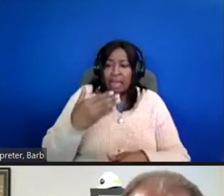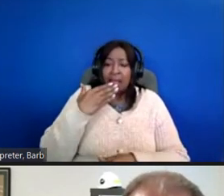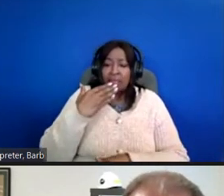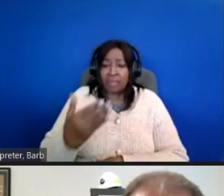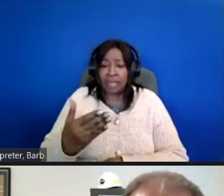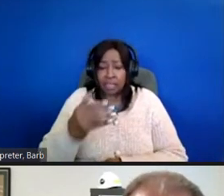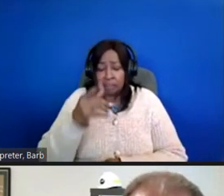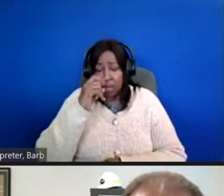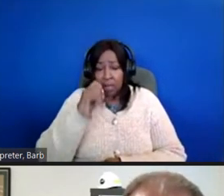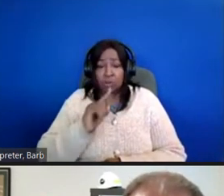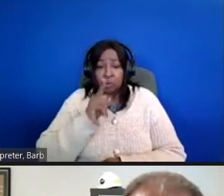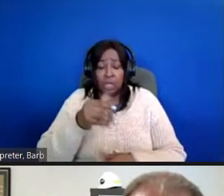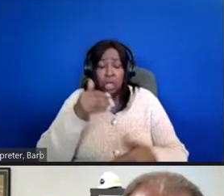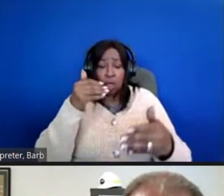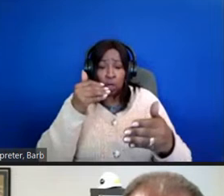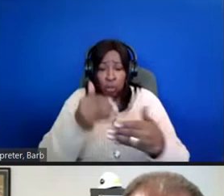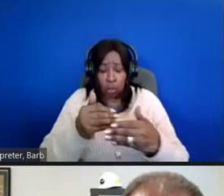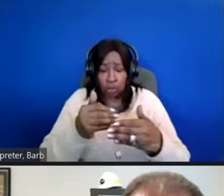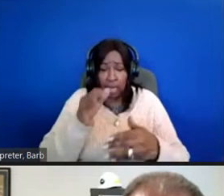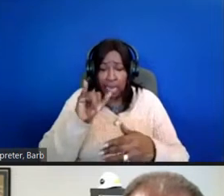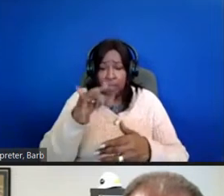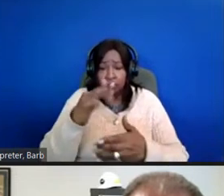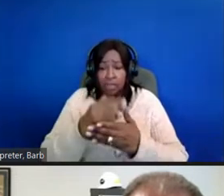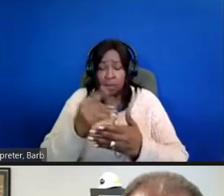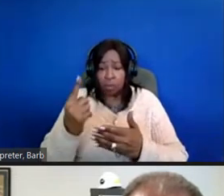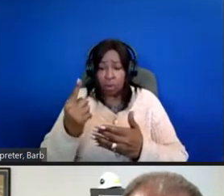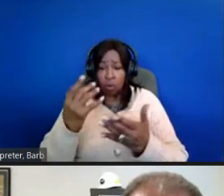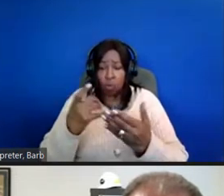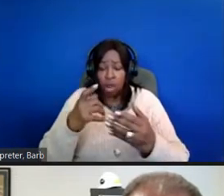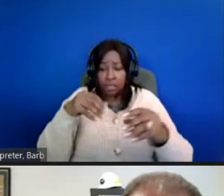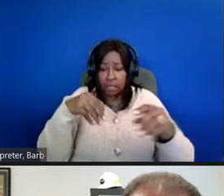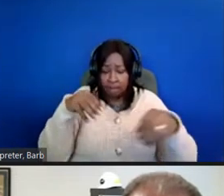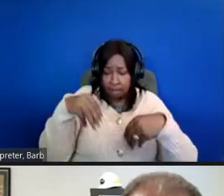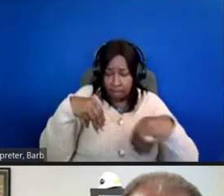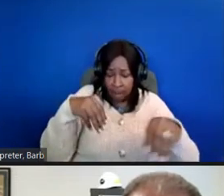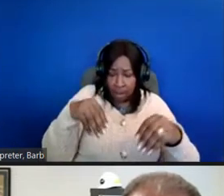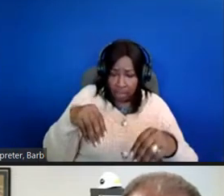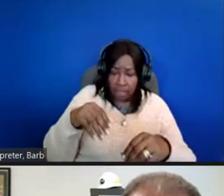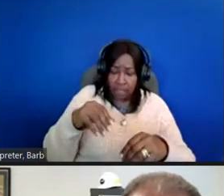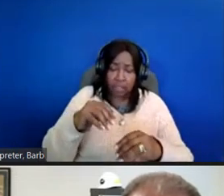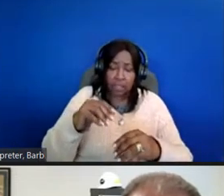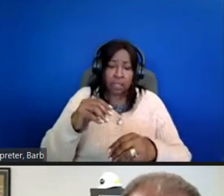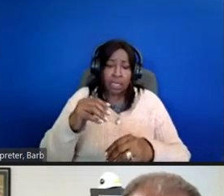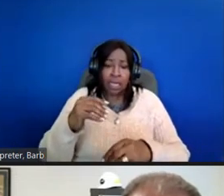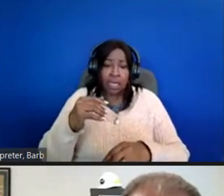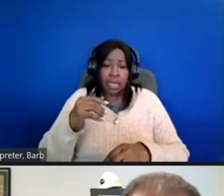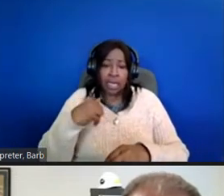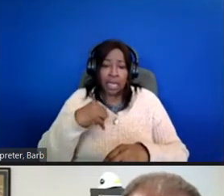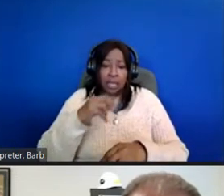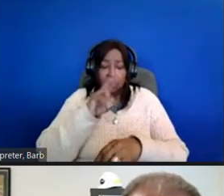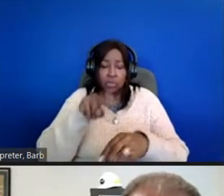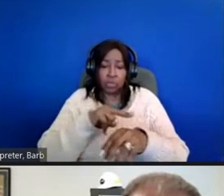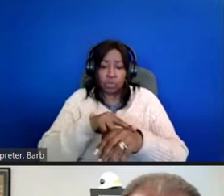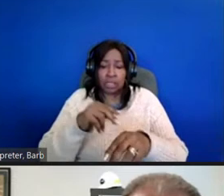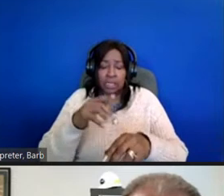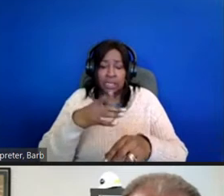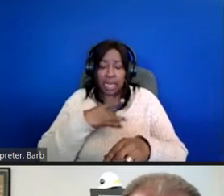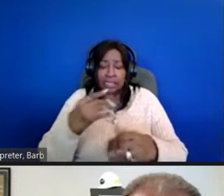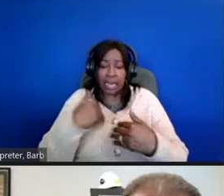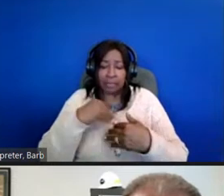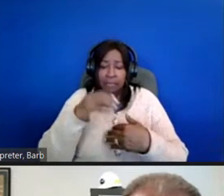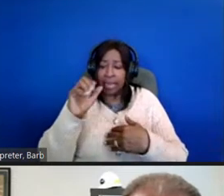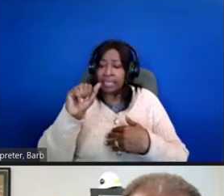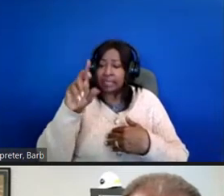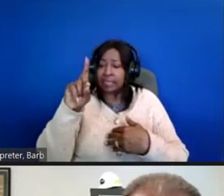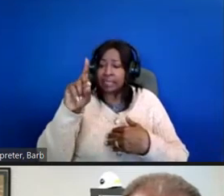really close to that, but if somebody wanted to mark it down, we usually like to have our ADA committee, if they're interested to